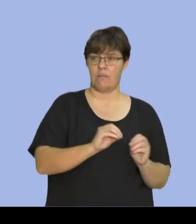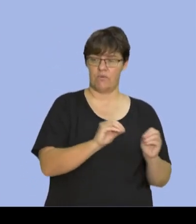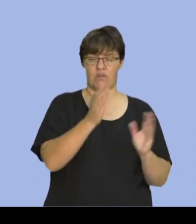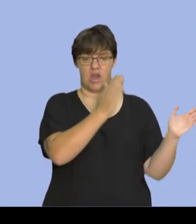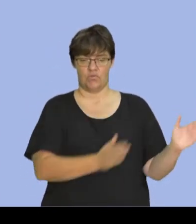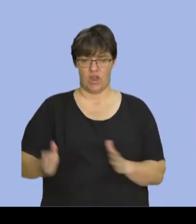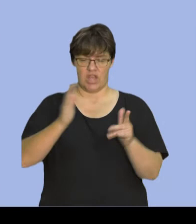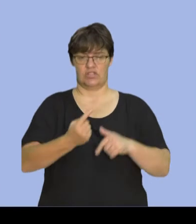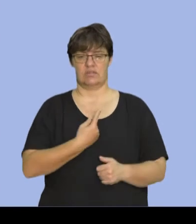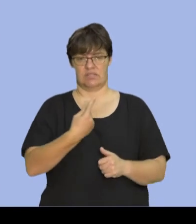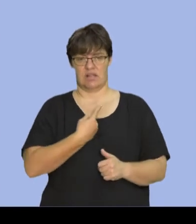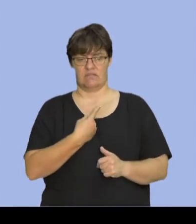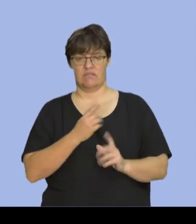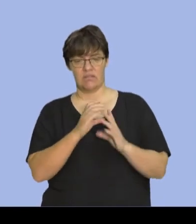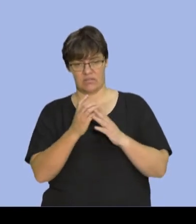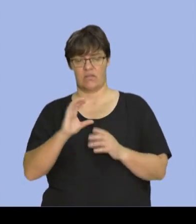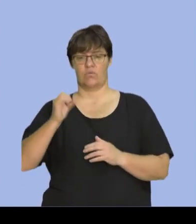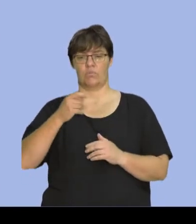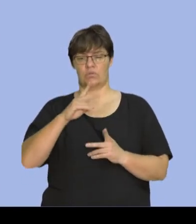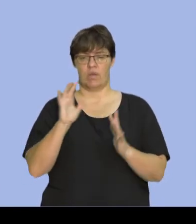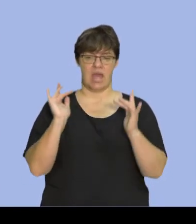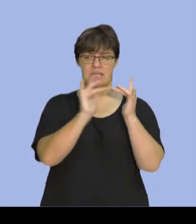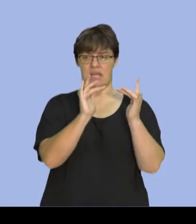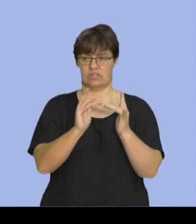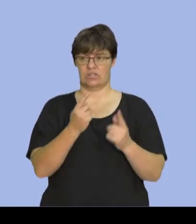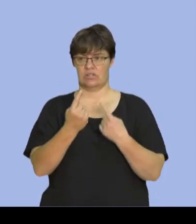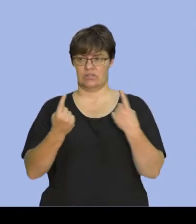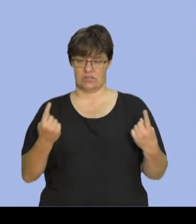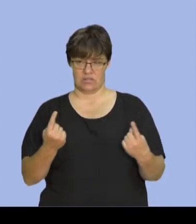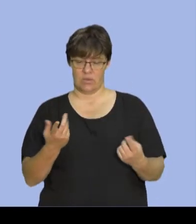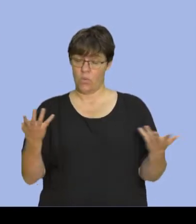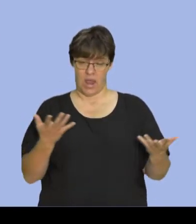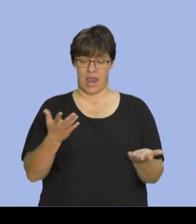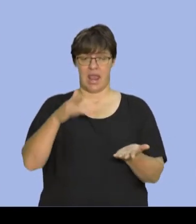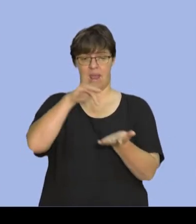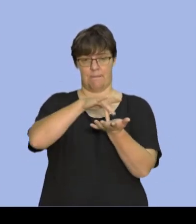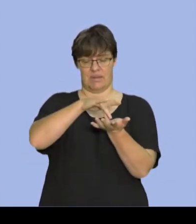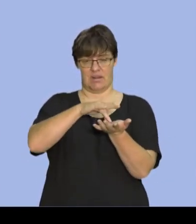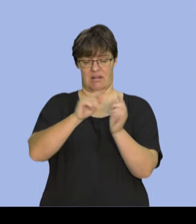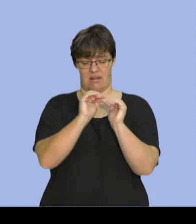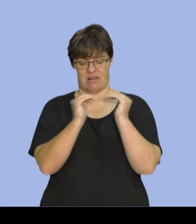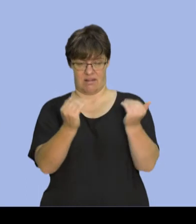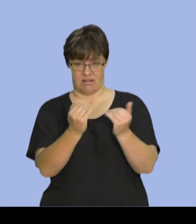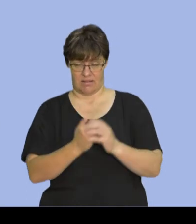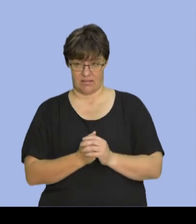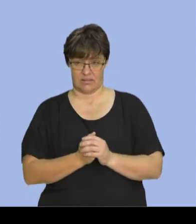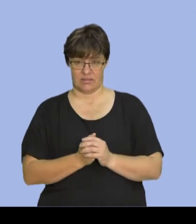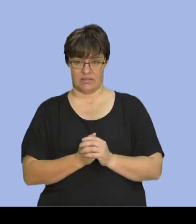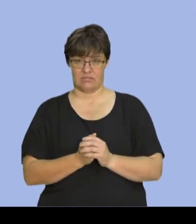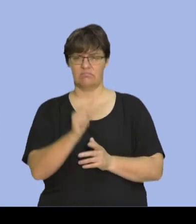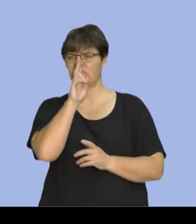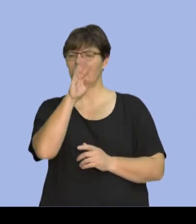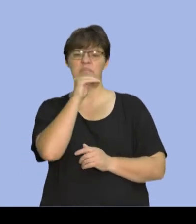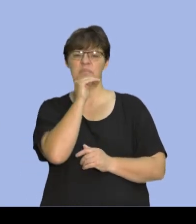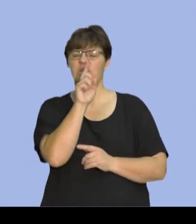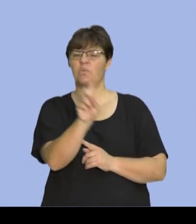arranging themselves with the chromosomes attached along them in the middle of the cell. Let's look at what this